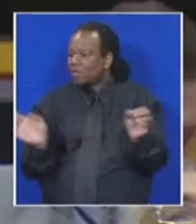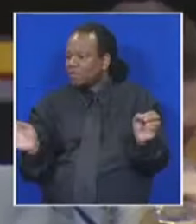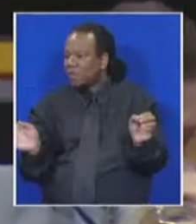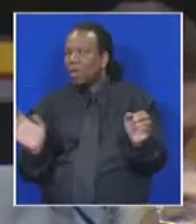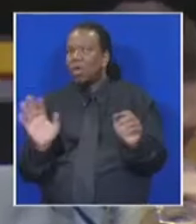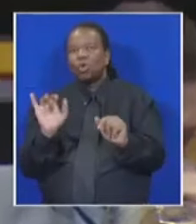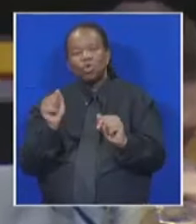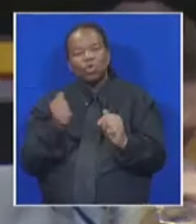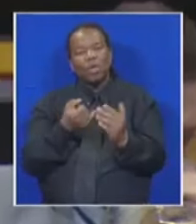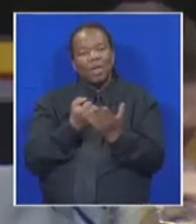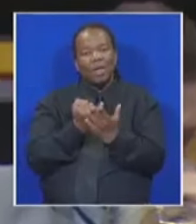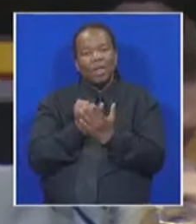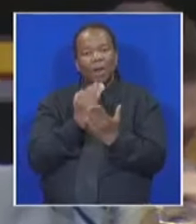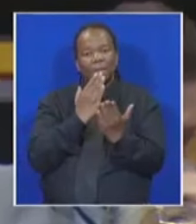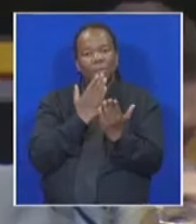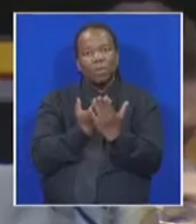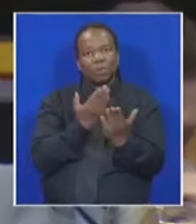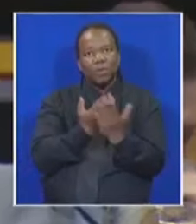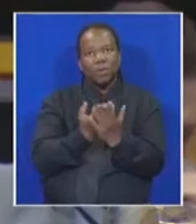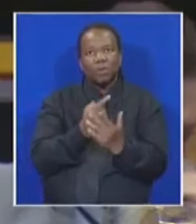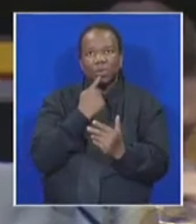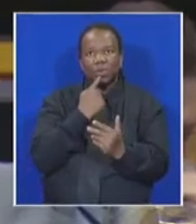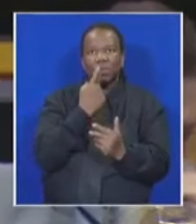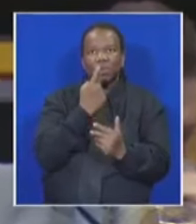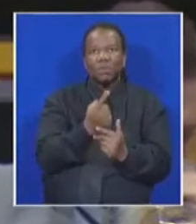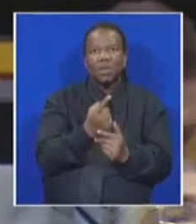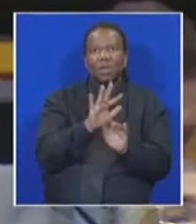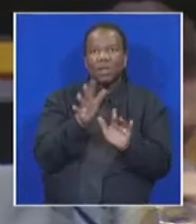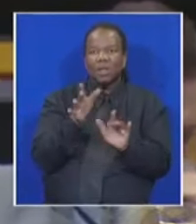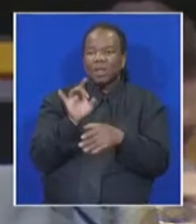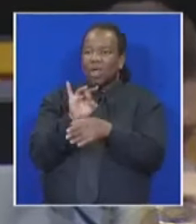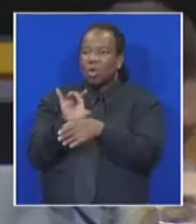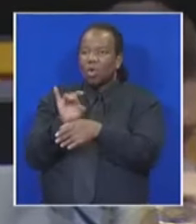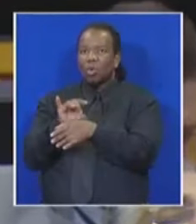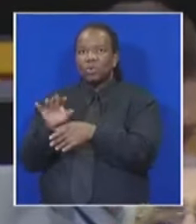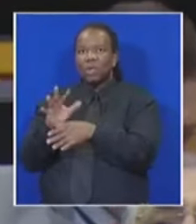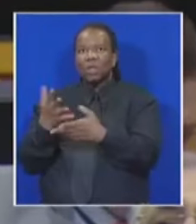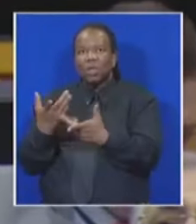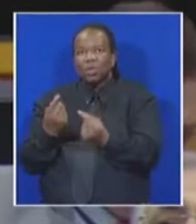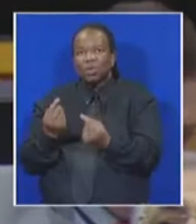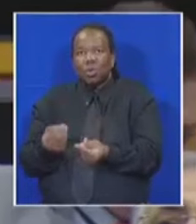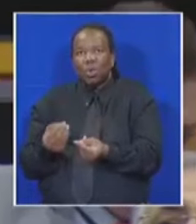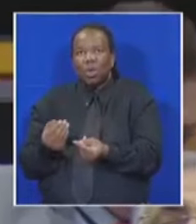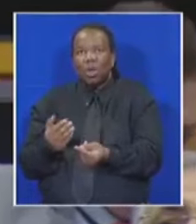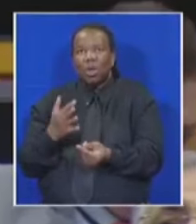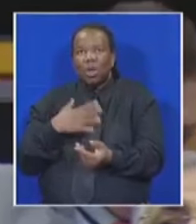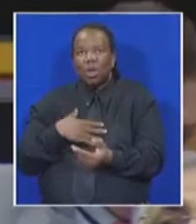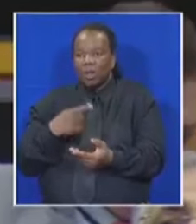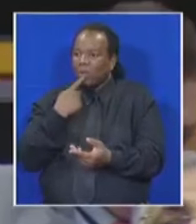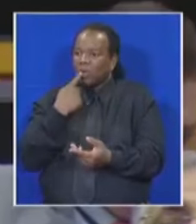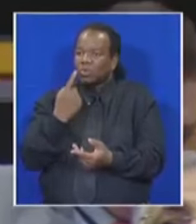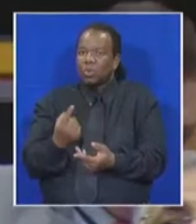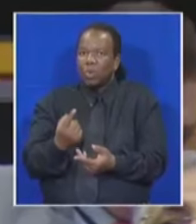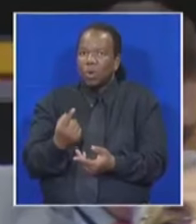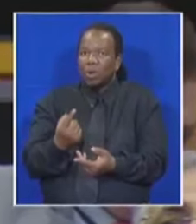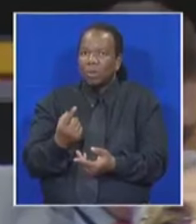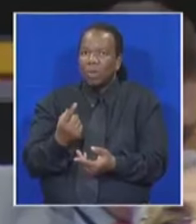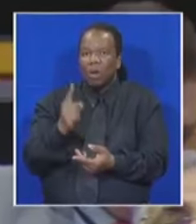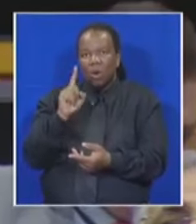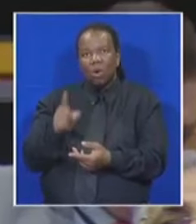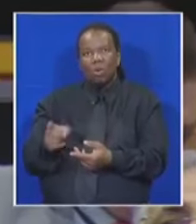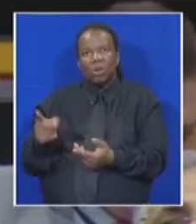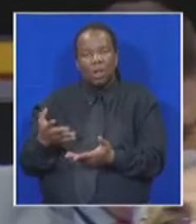proposal earlier on that this matter should be referred to whips to consult among themselves about what to do. And I was ruled out of order. Yes. And you're in order now